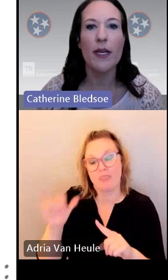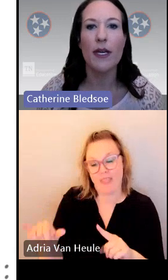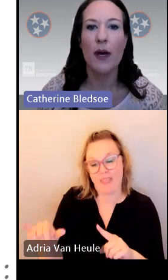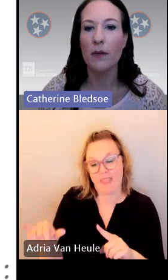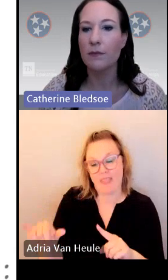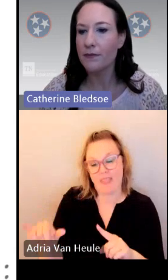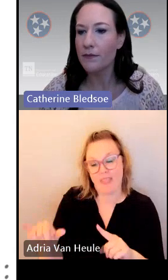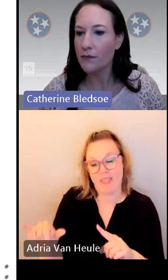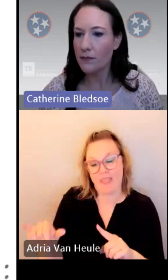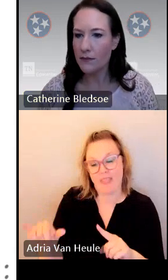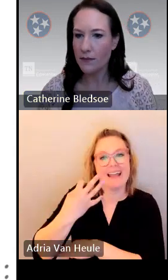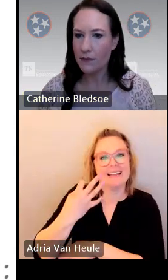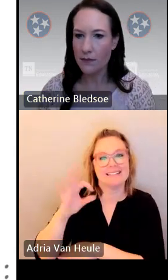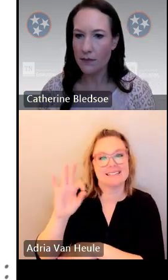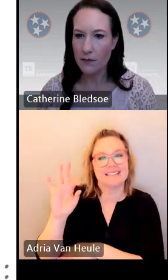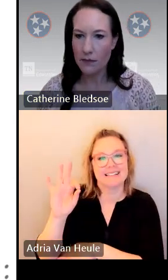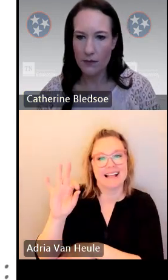next week as well.